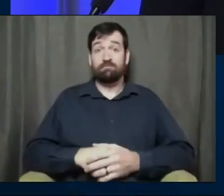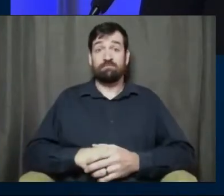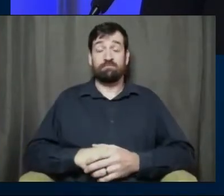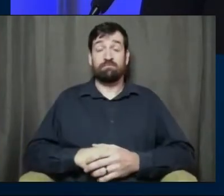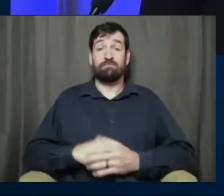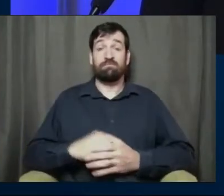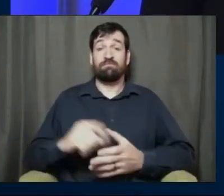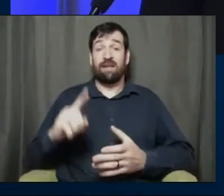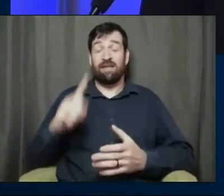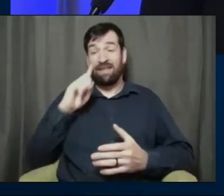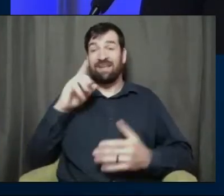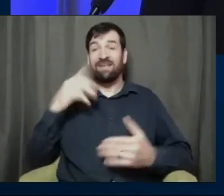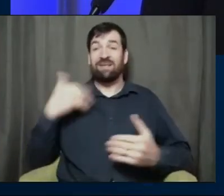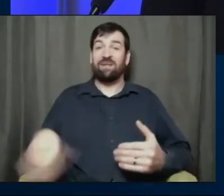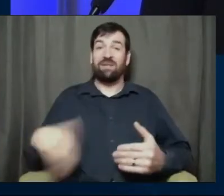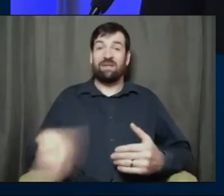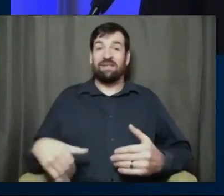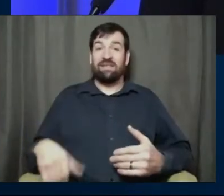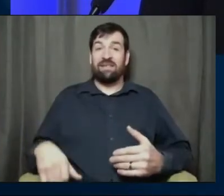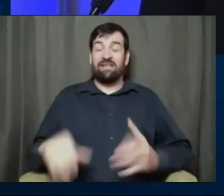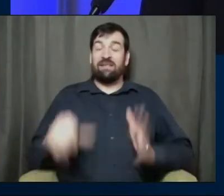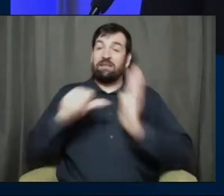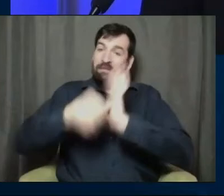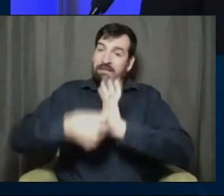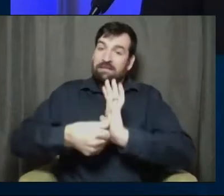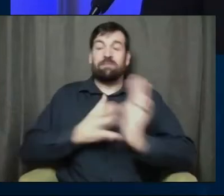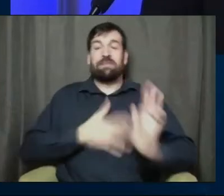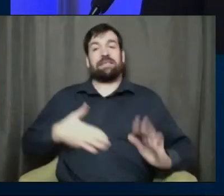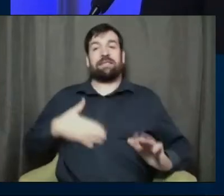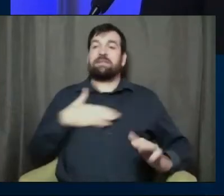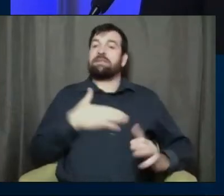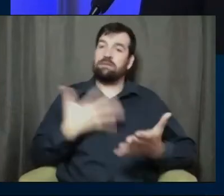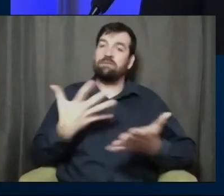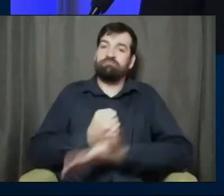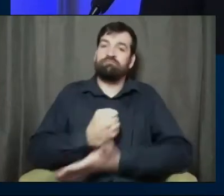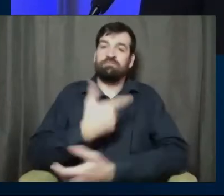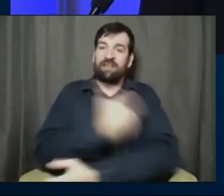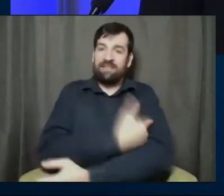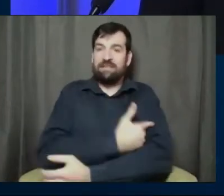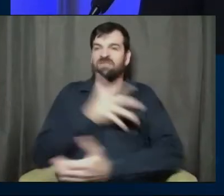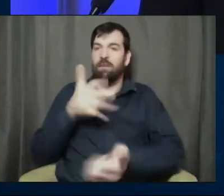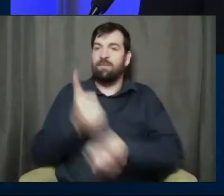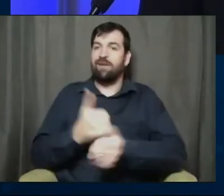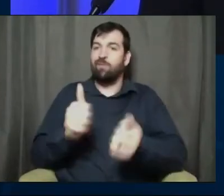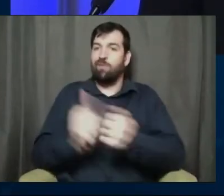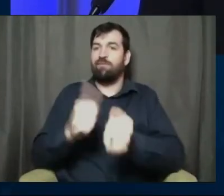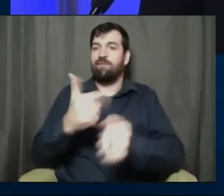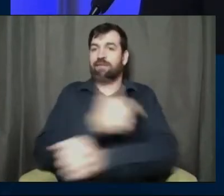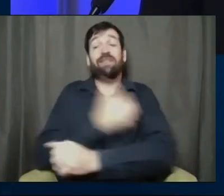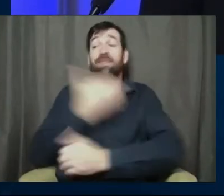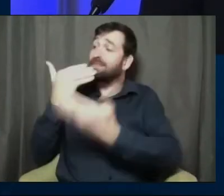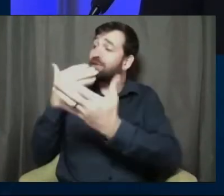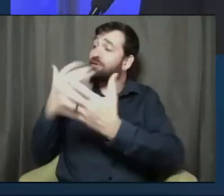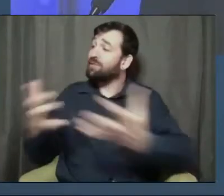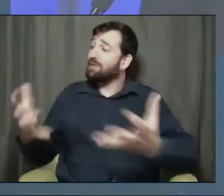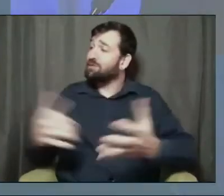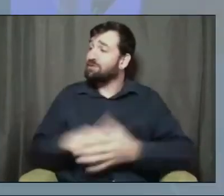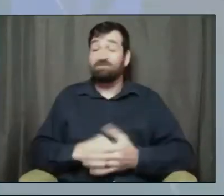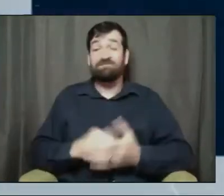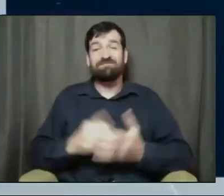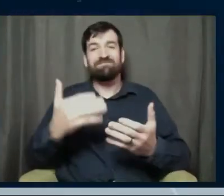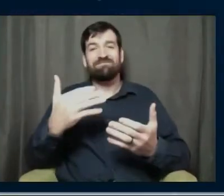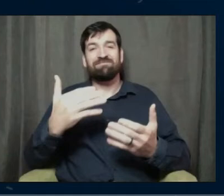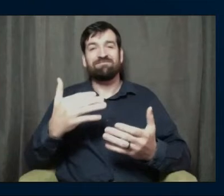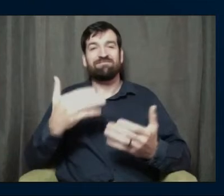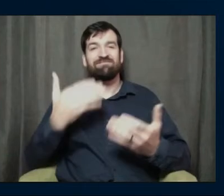I, again, didn't emphasize, please go get vaccinated, go get up to date with your vaccinations. All right, Doc Hawk, thanks so much. Okay, everyone, break out the shovels. We're going to